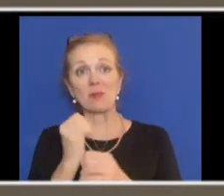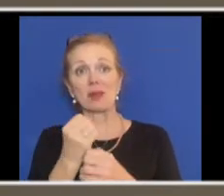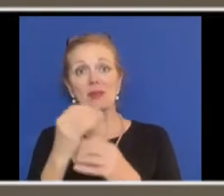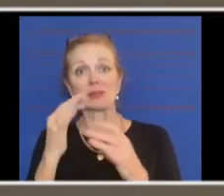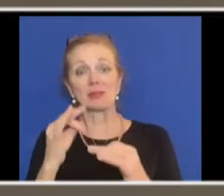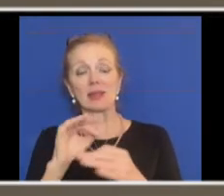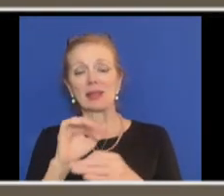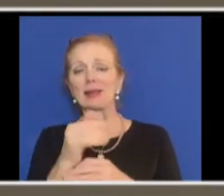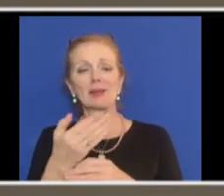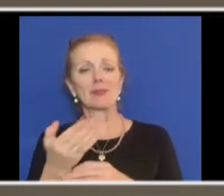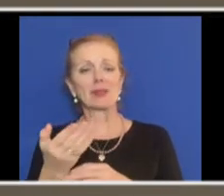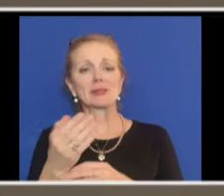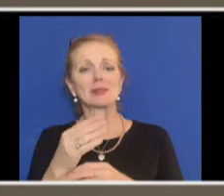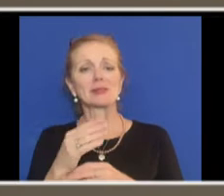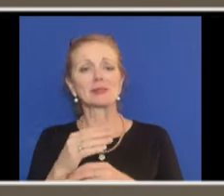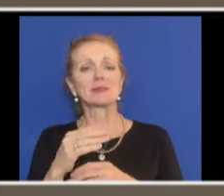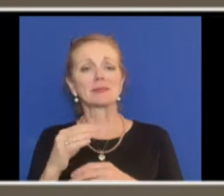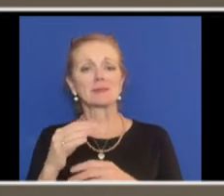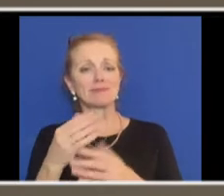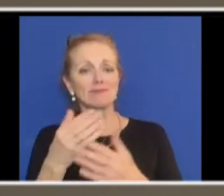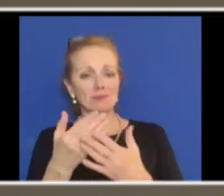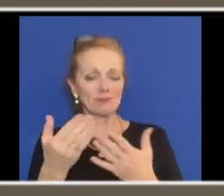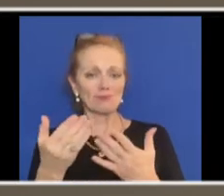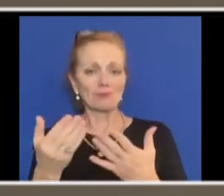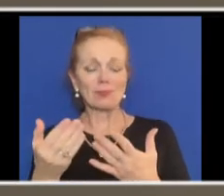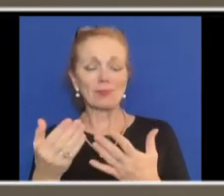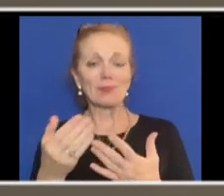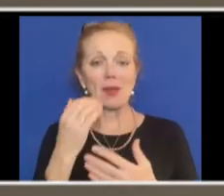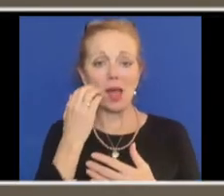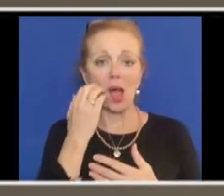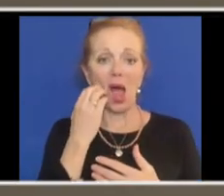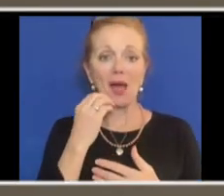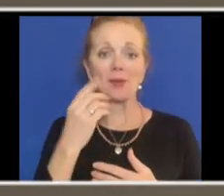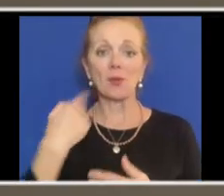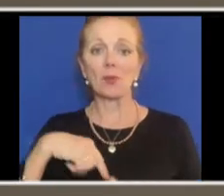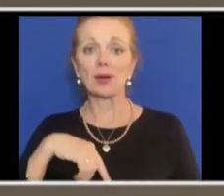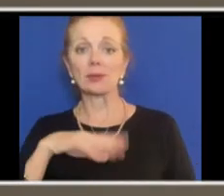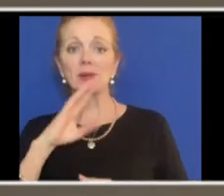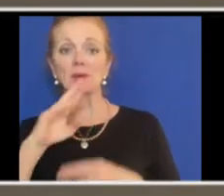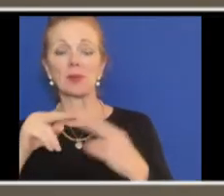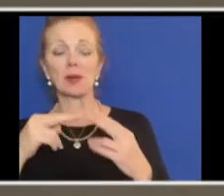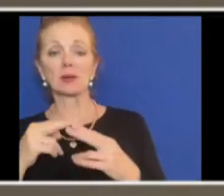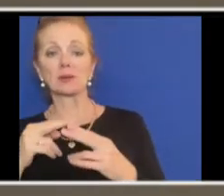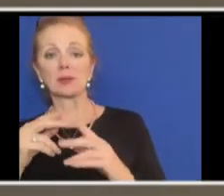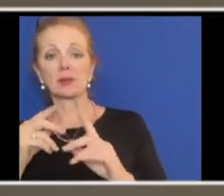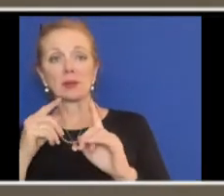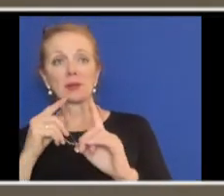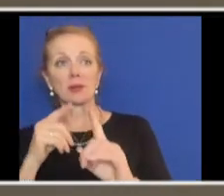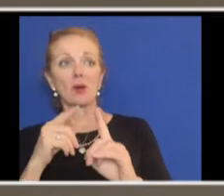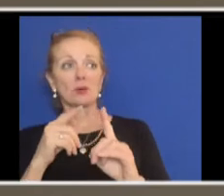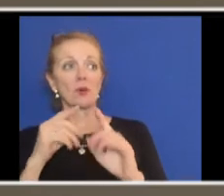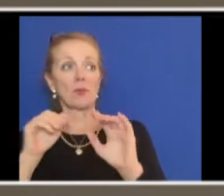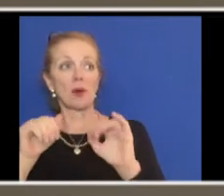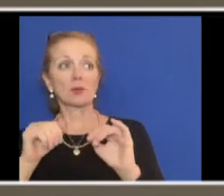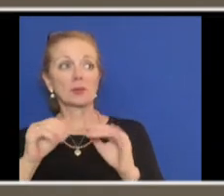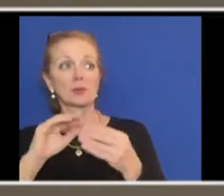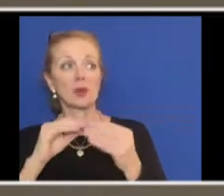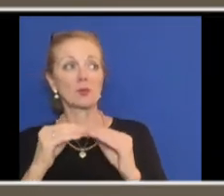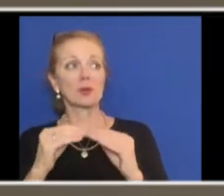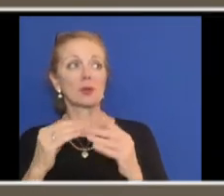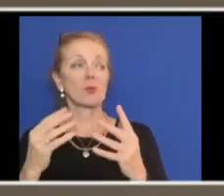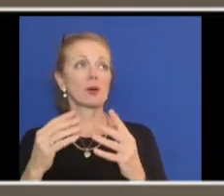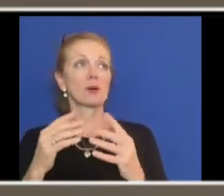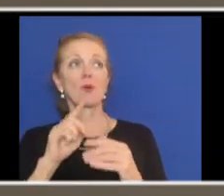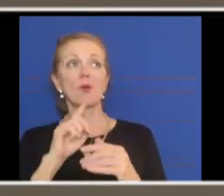on any of these petitions so we talked about attainable um numbers or what